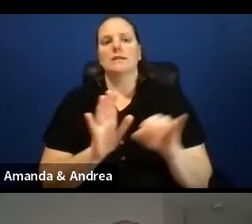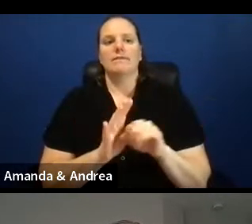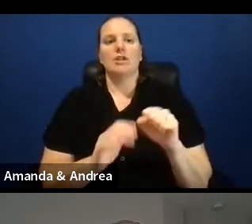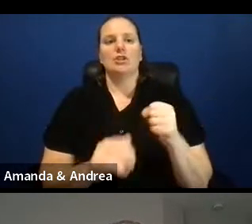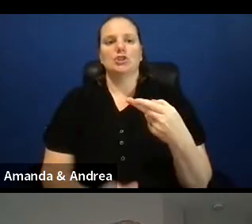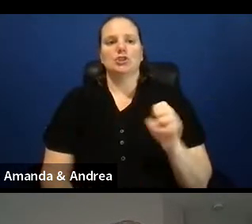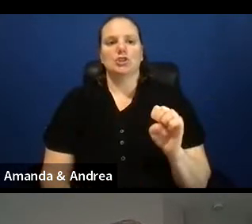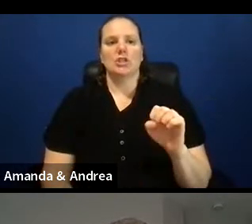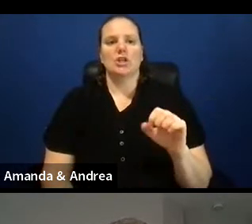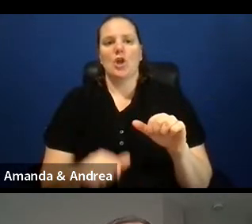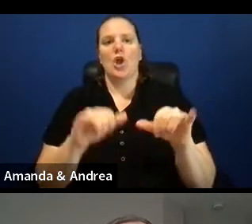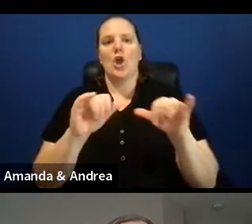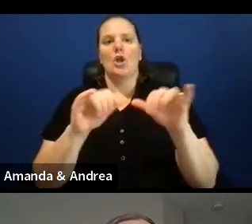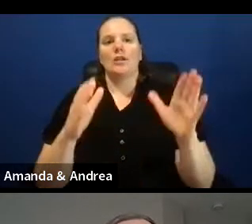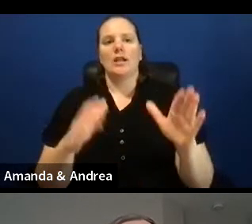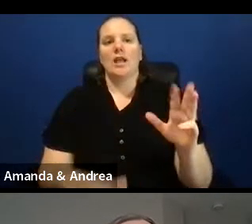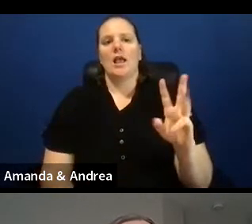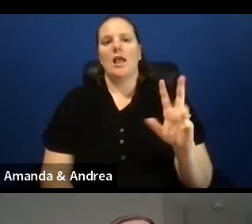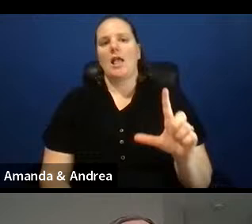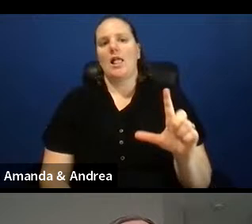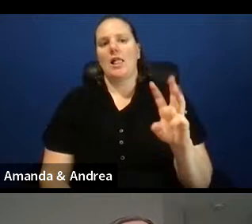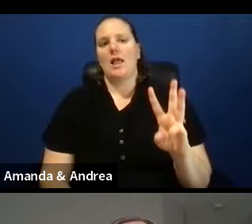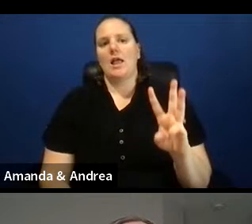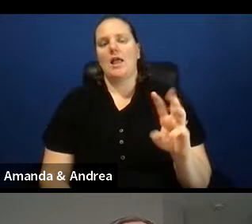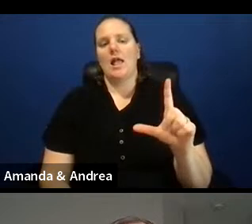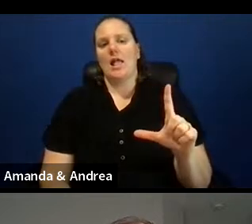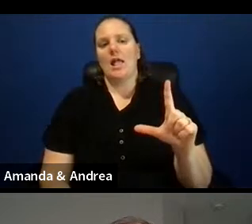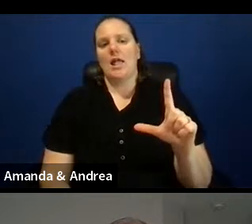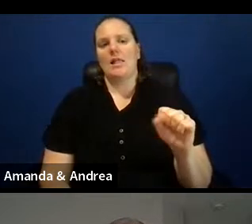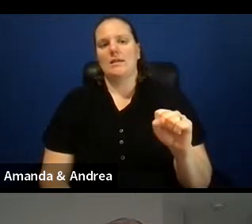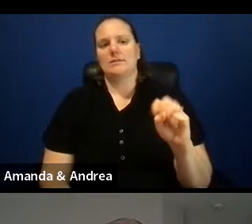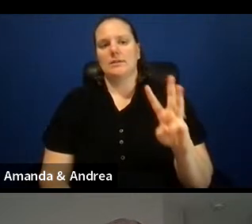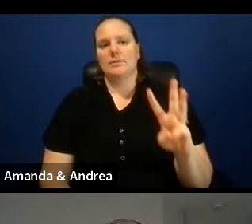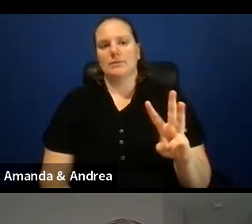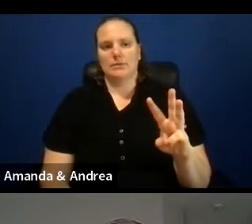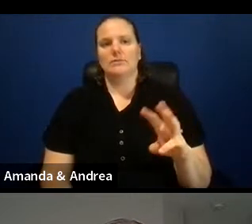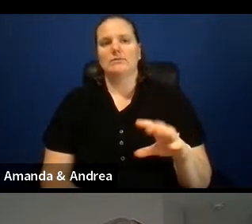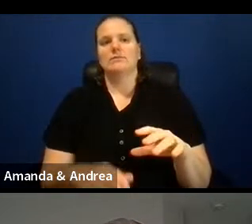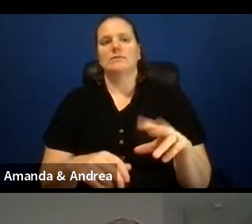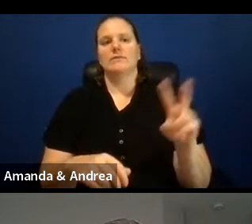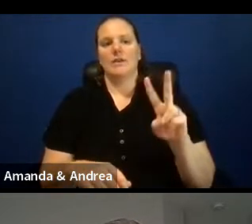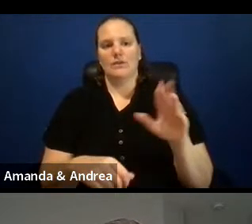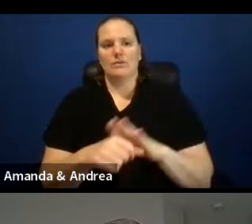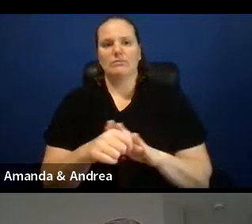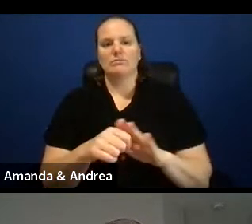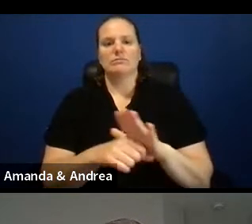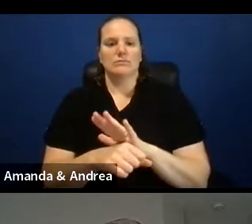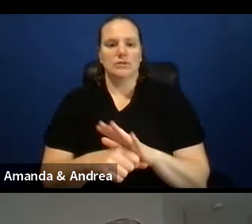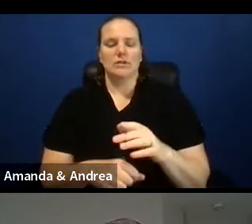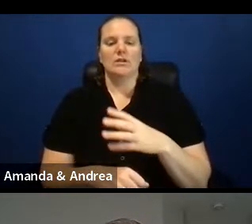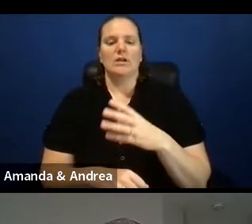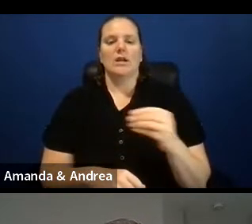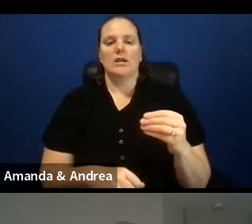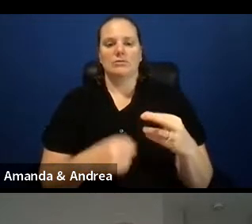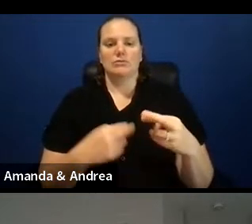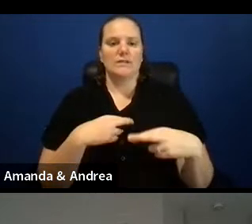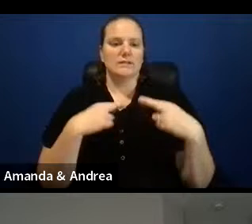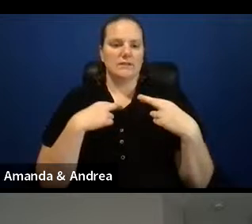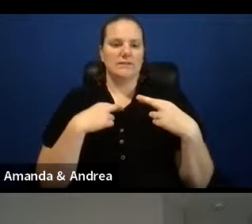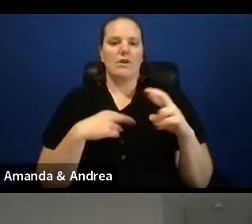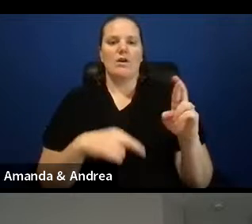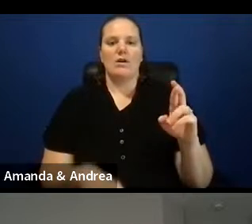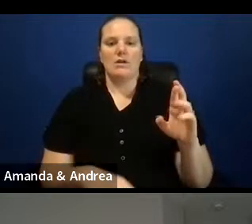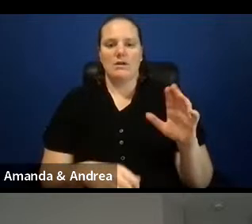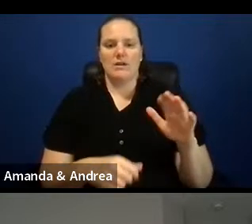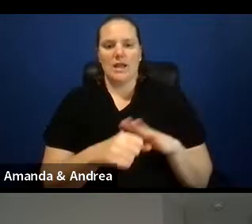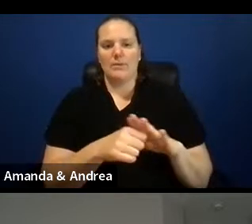I'm an architect at LSW Architects in downtown Vancouver and also a resident of the Arnada neighborhood. And on a trip, my